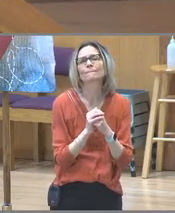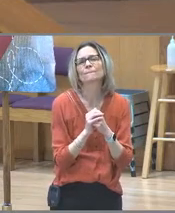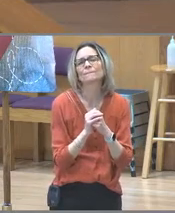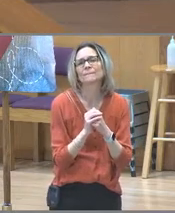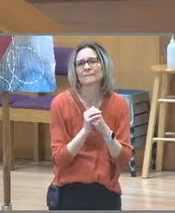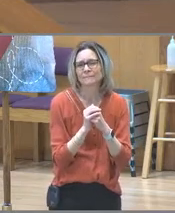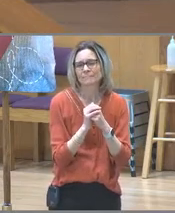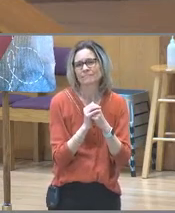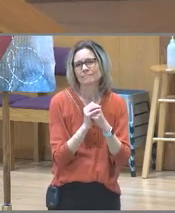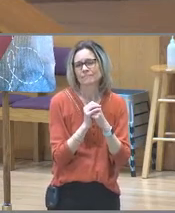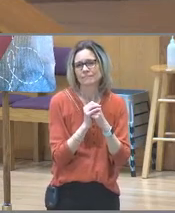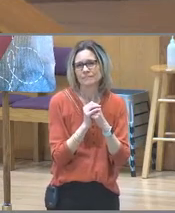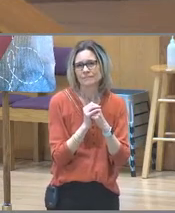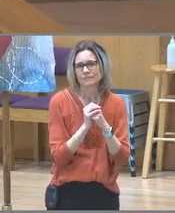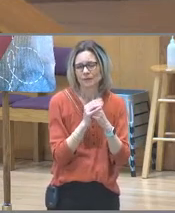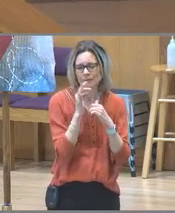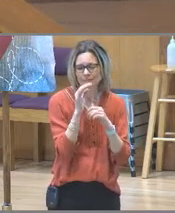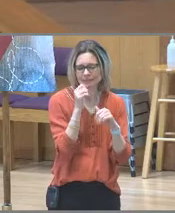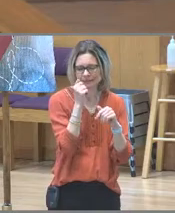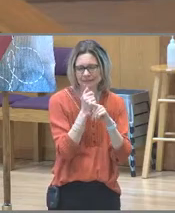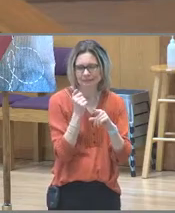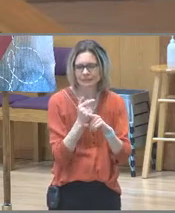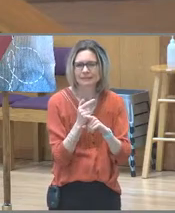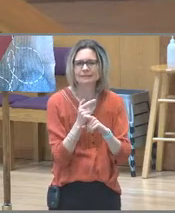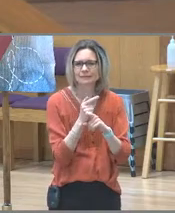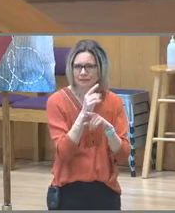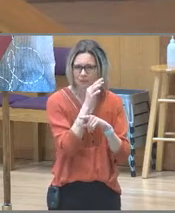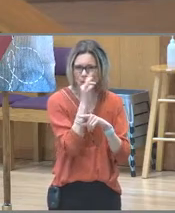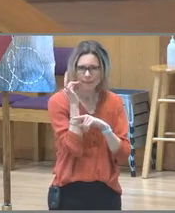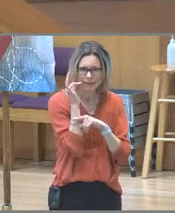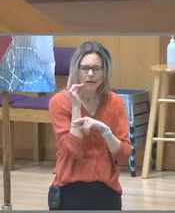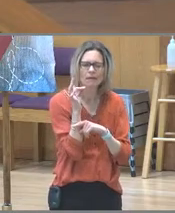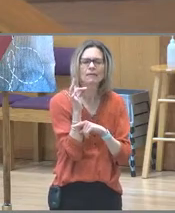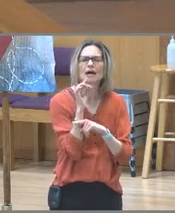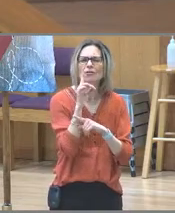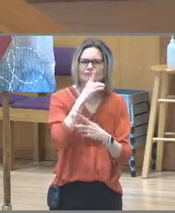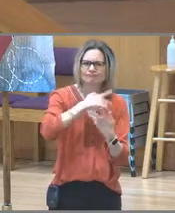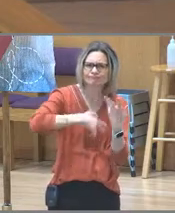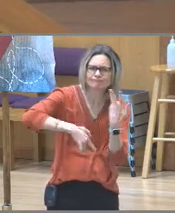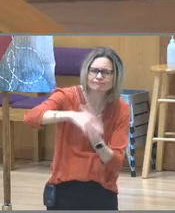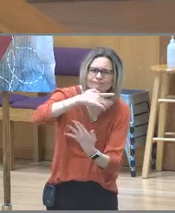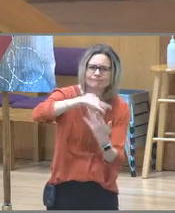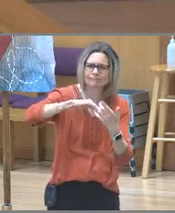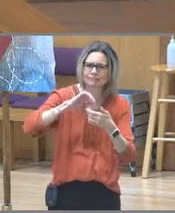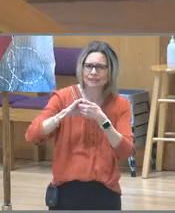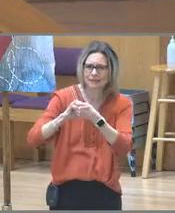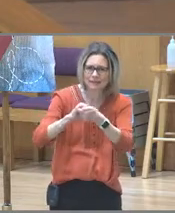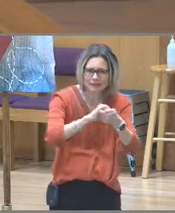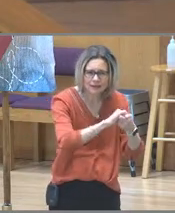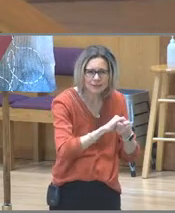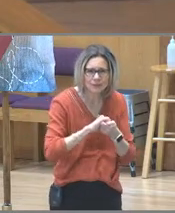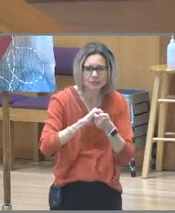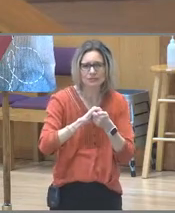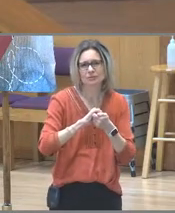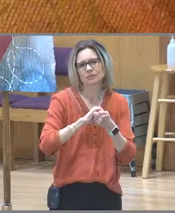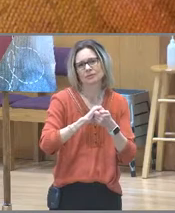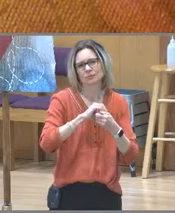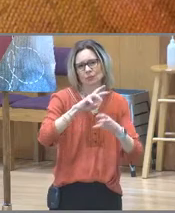observing Ramadan, and for greater interreligious appreciation and collaboration around the